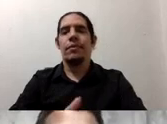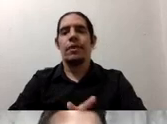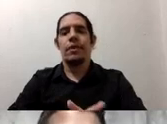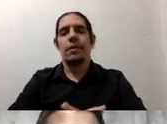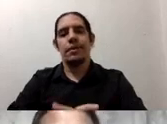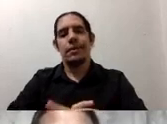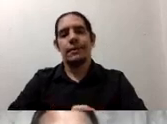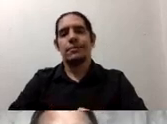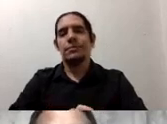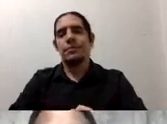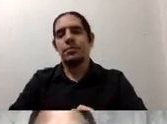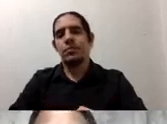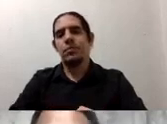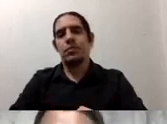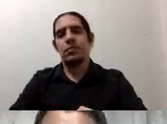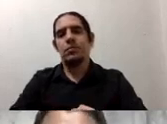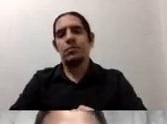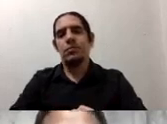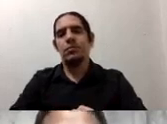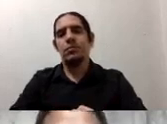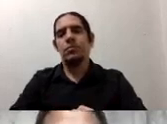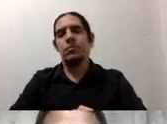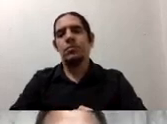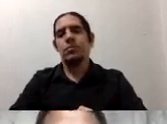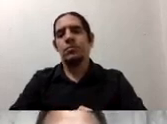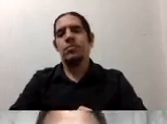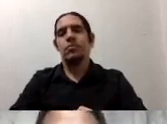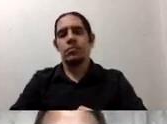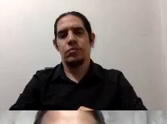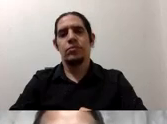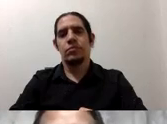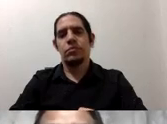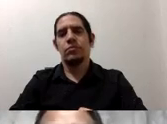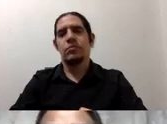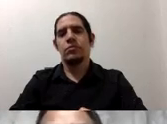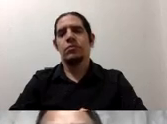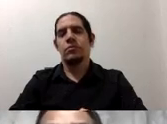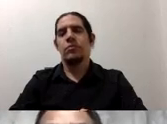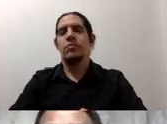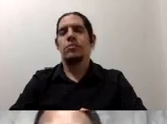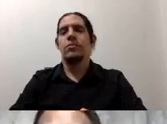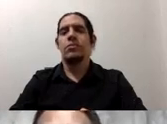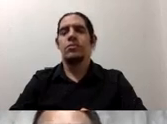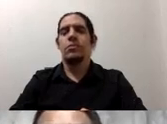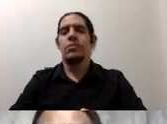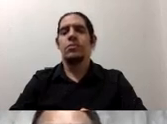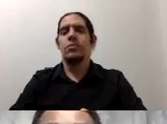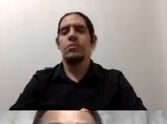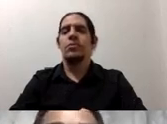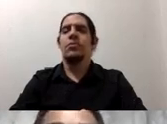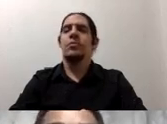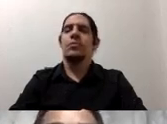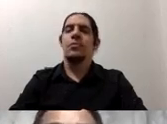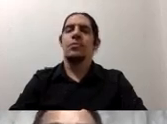And the conclusions, we found that the findings and results of this study demonstrated that both teachers and students